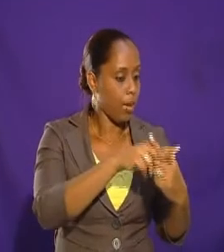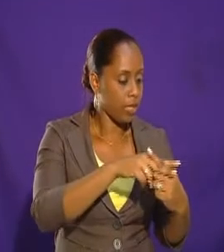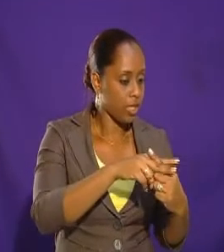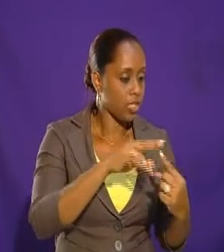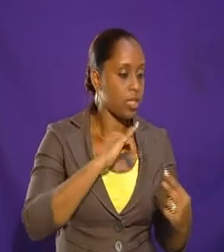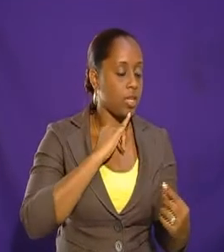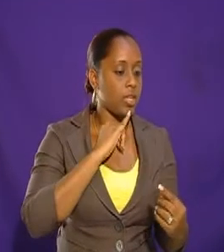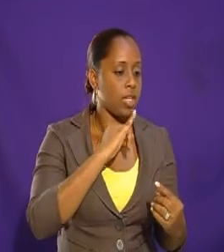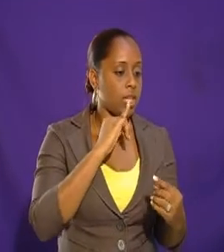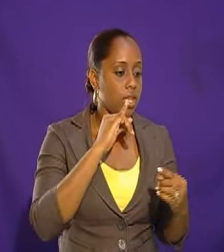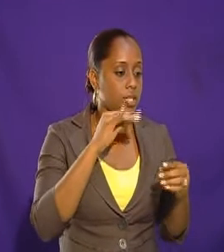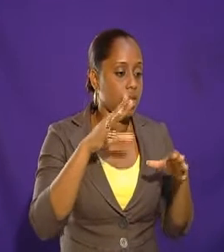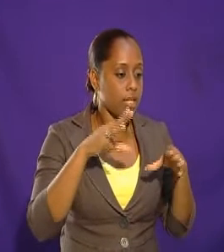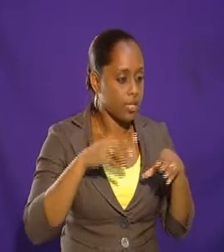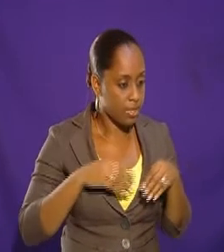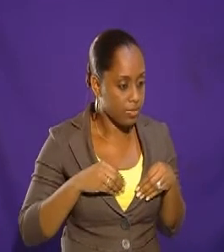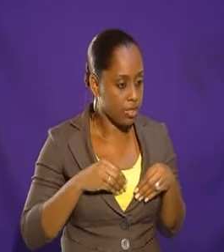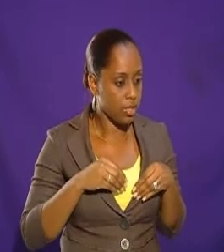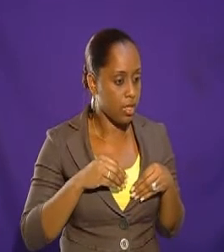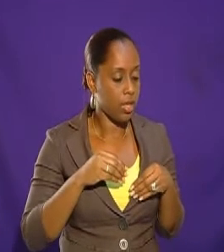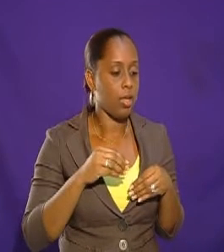approved.